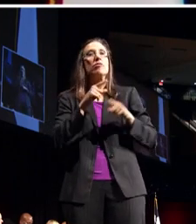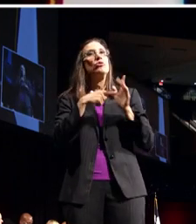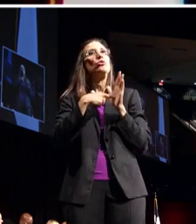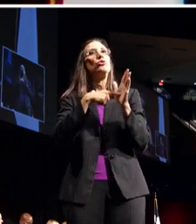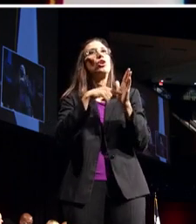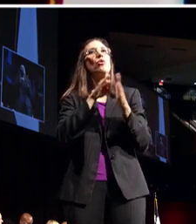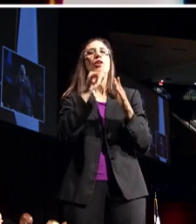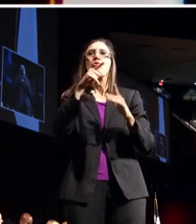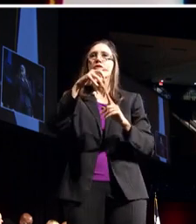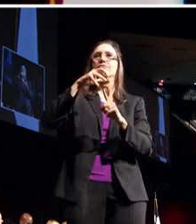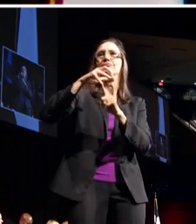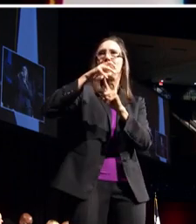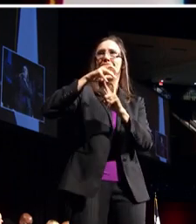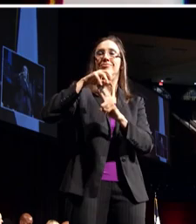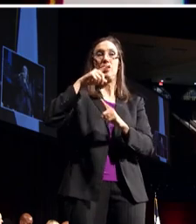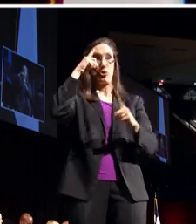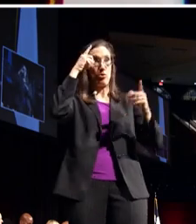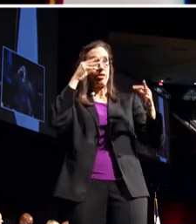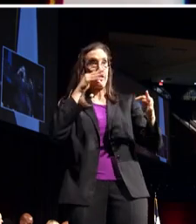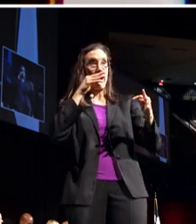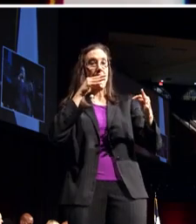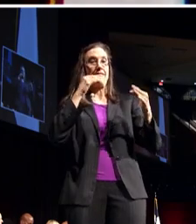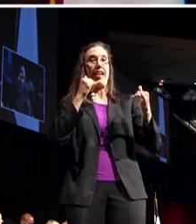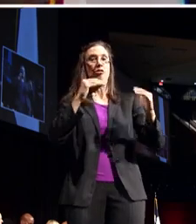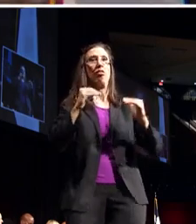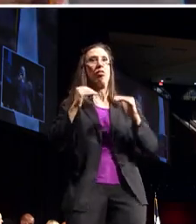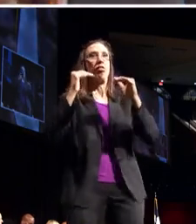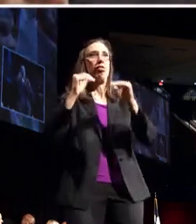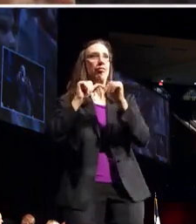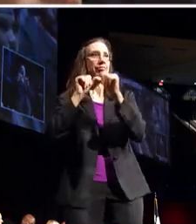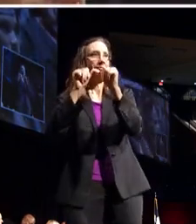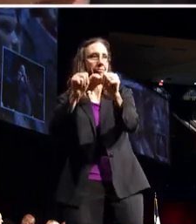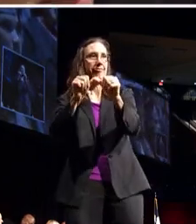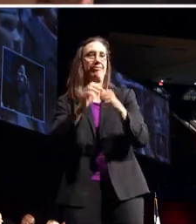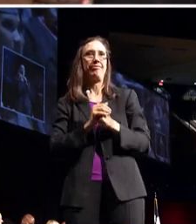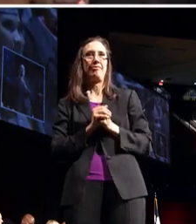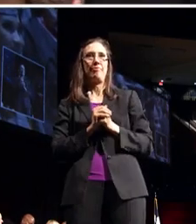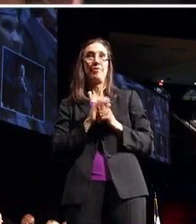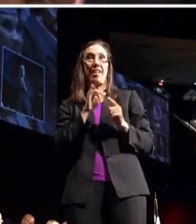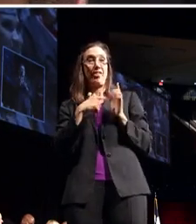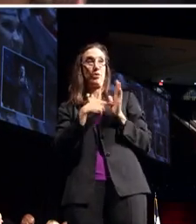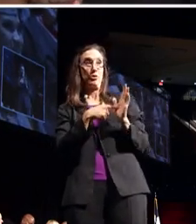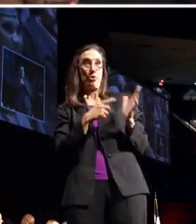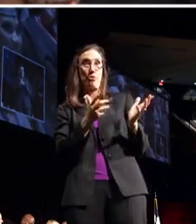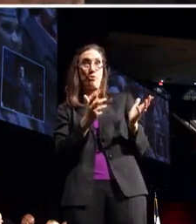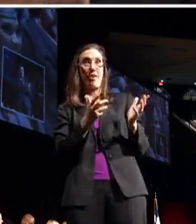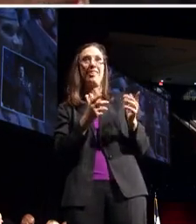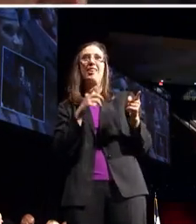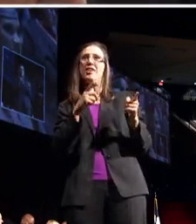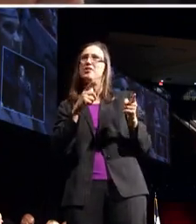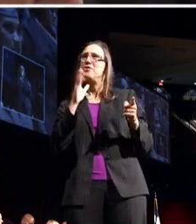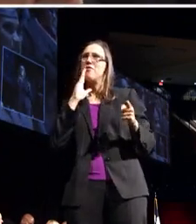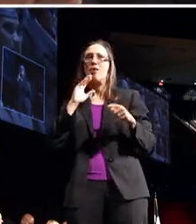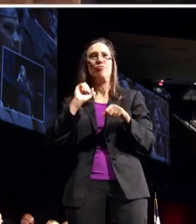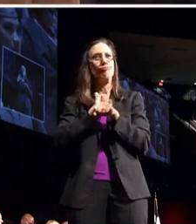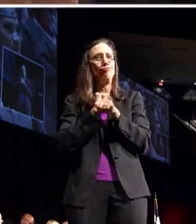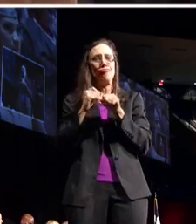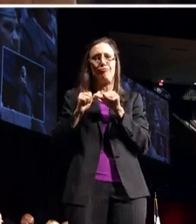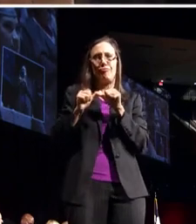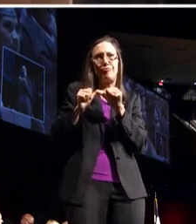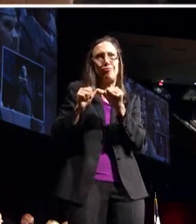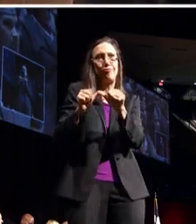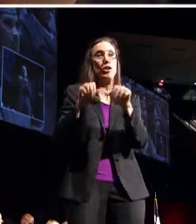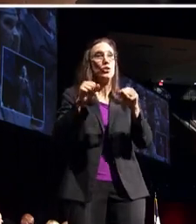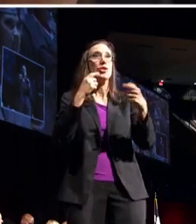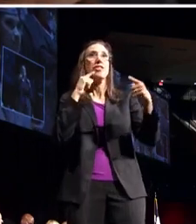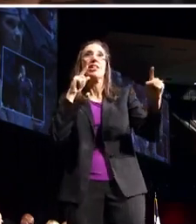shown that you're a champion, and you decide to take that next step and keep on going. Then that shows you're a tireless fighter, a person who